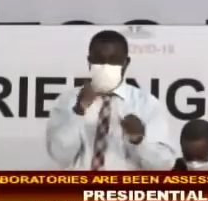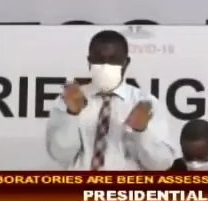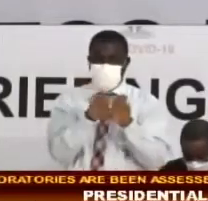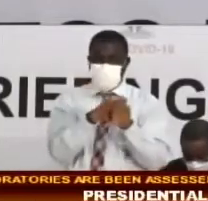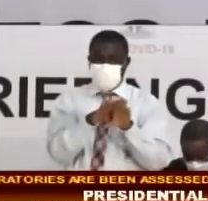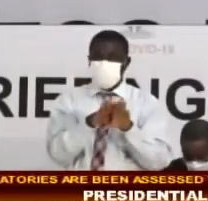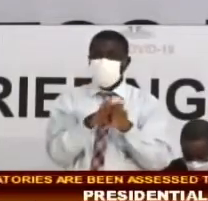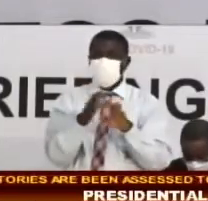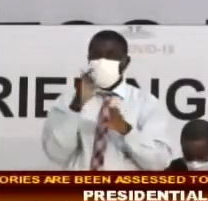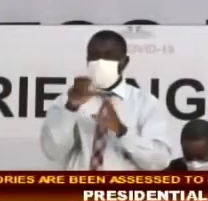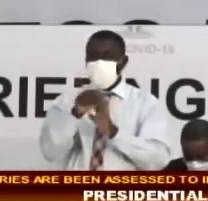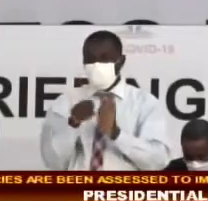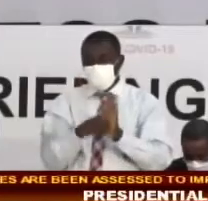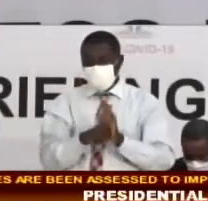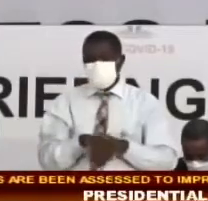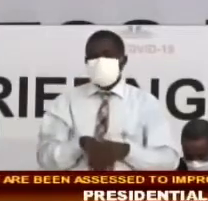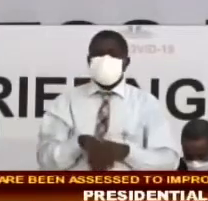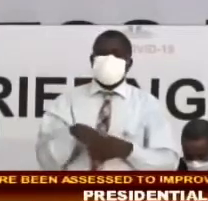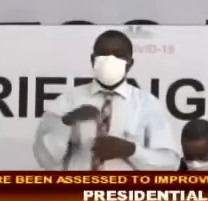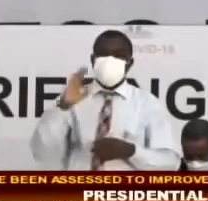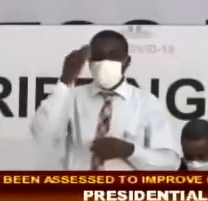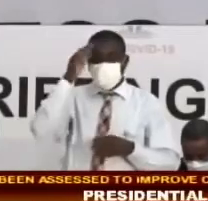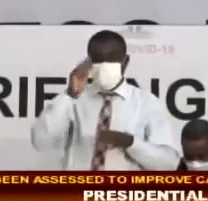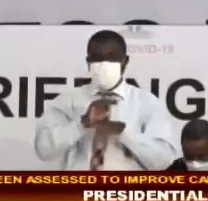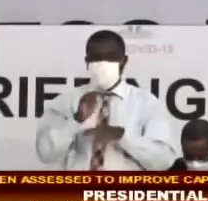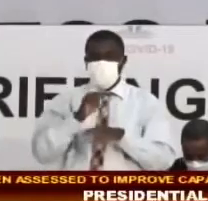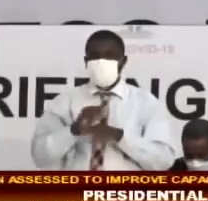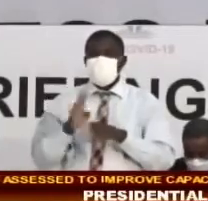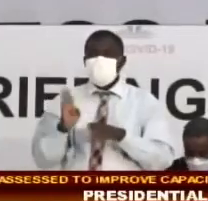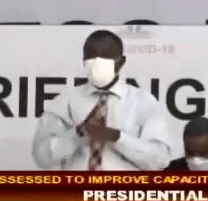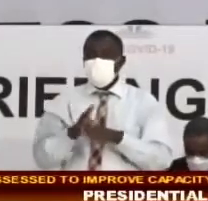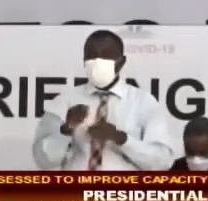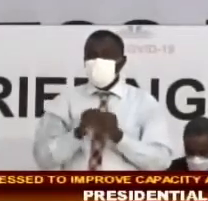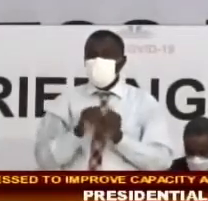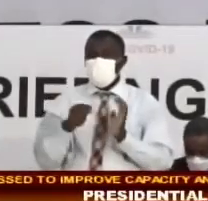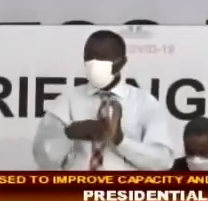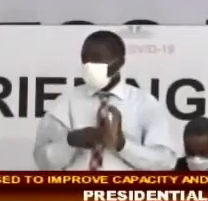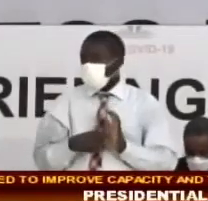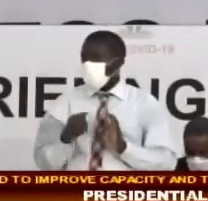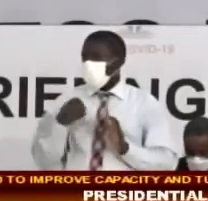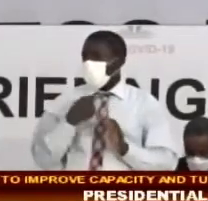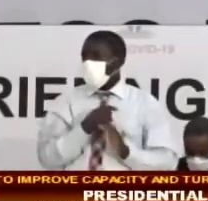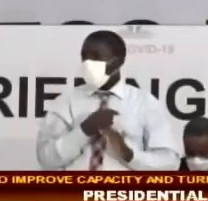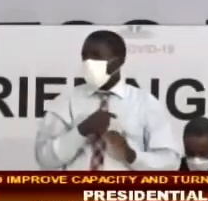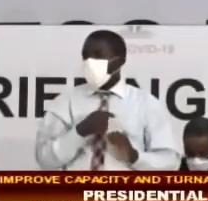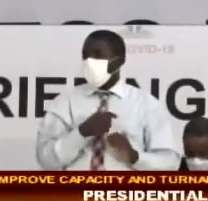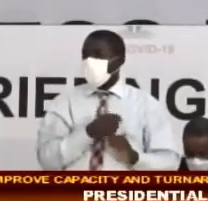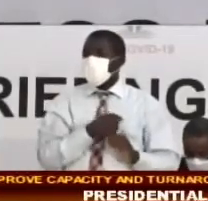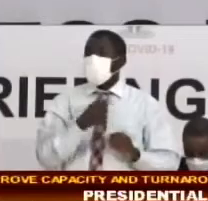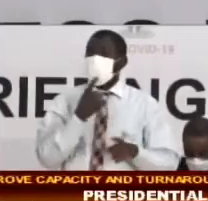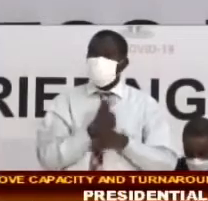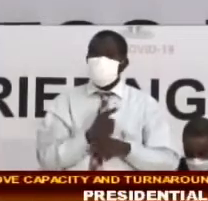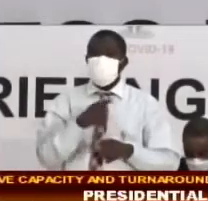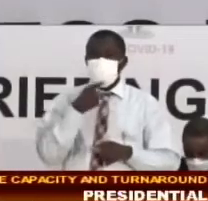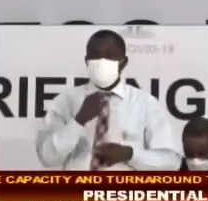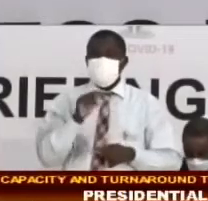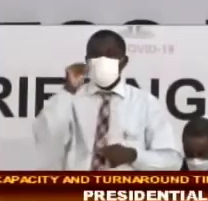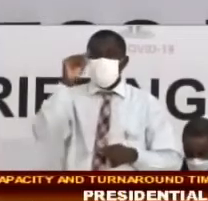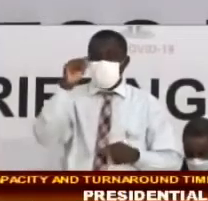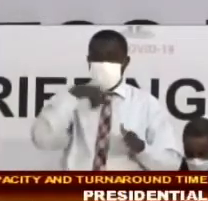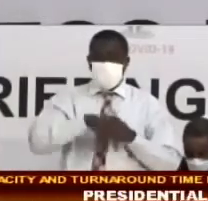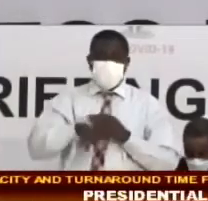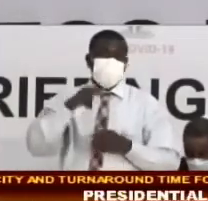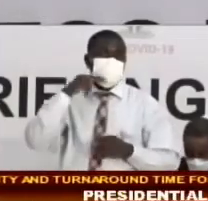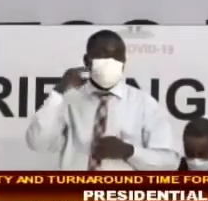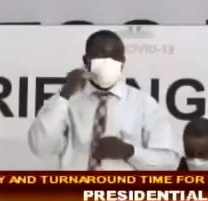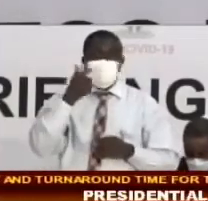ministry has been busy with this. I will just quickly say a little in Hausa